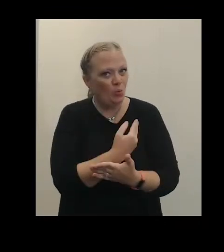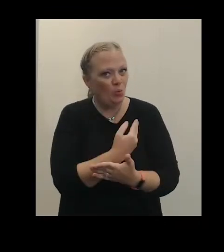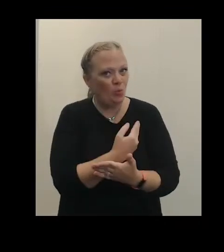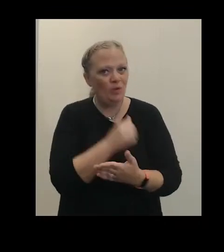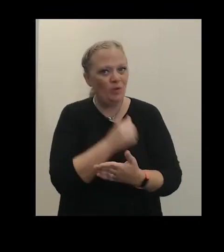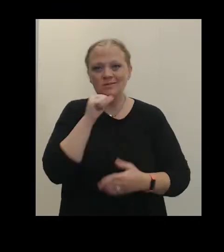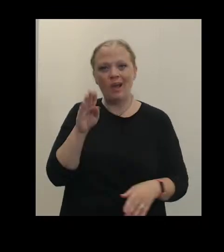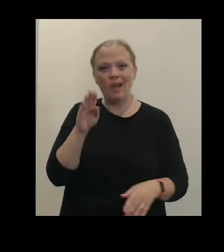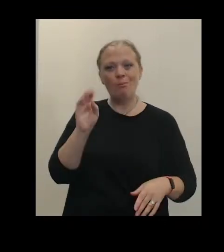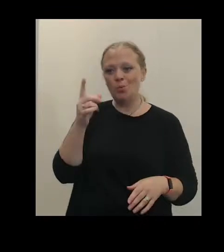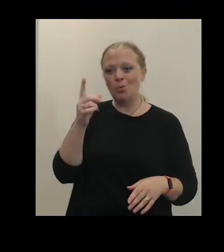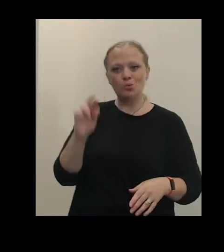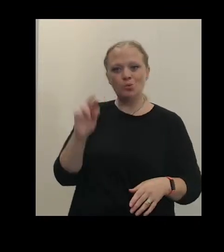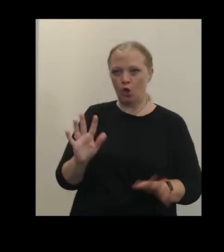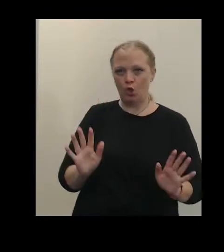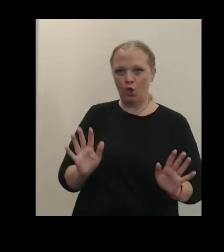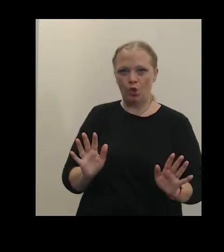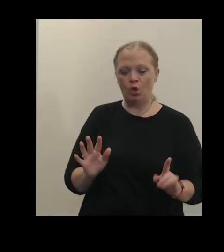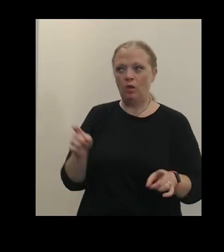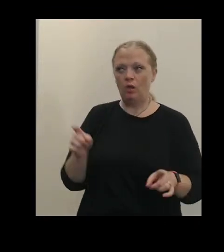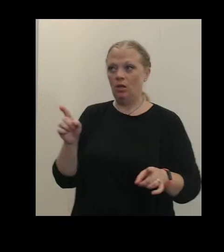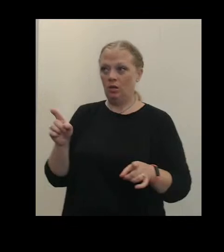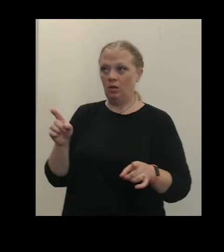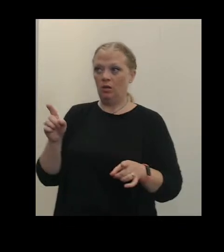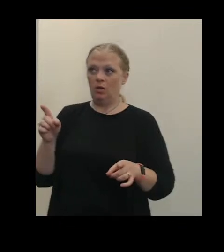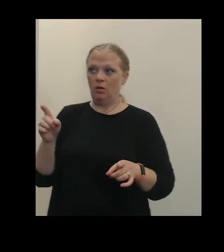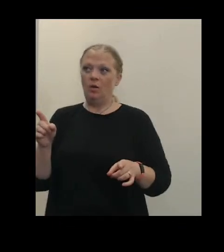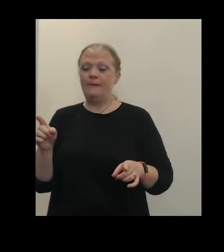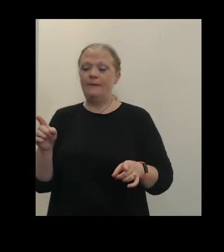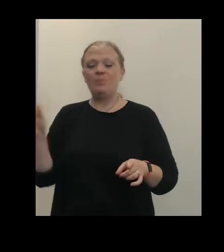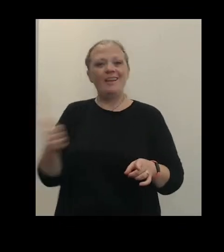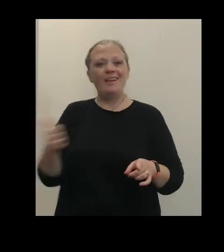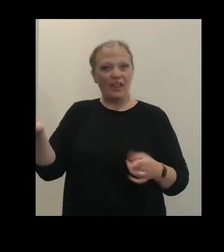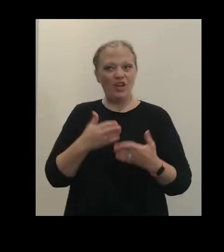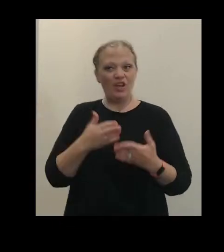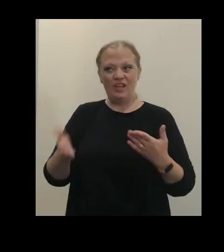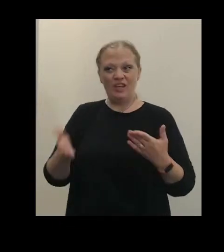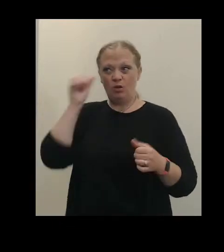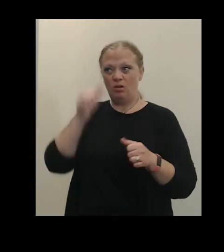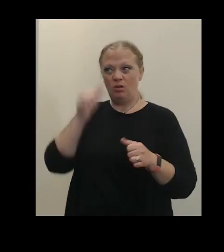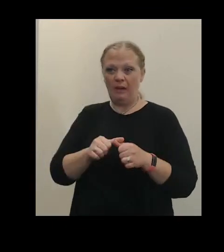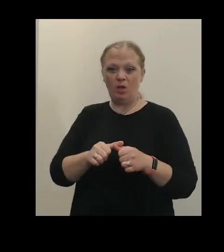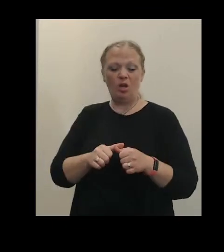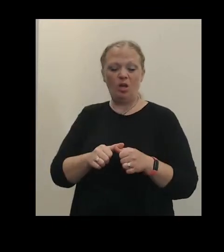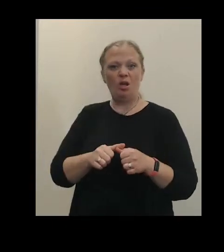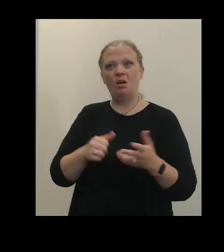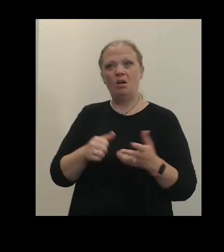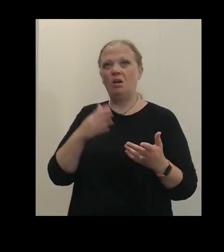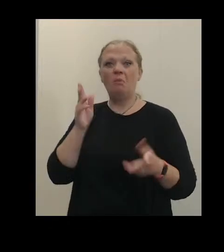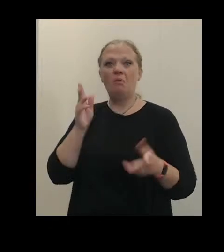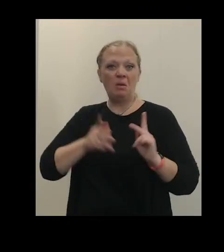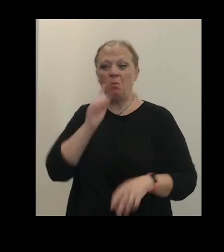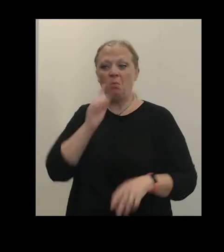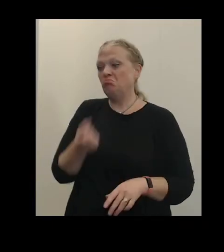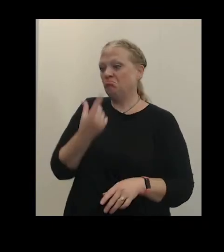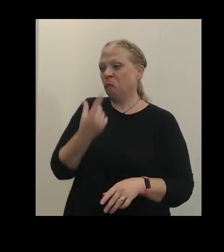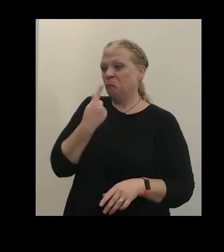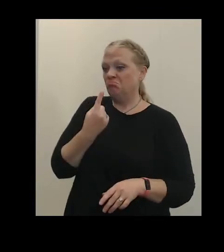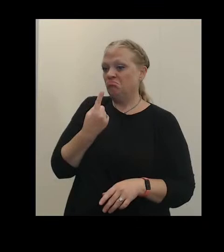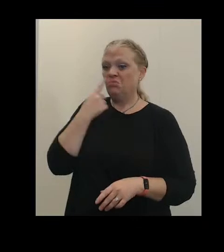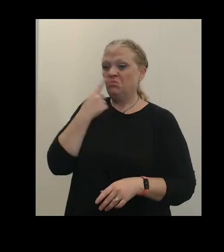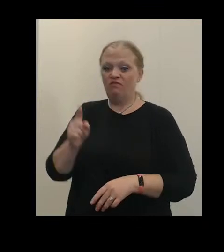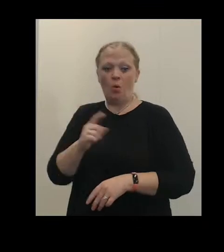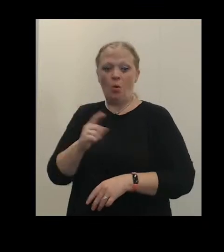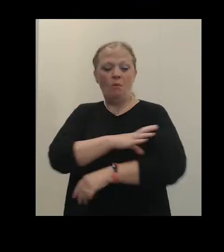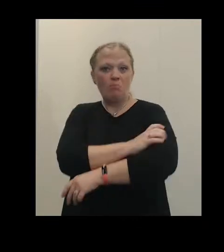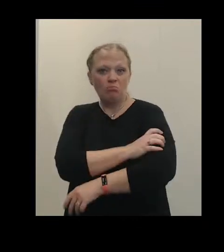another booster. The other thing to remember is people will take pills for hypertension, they'll take prescription